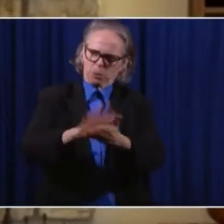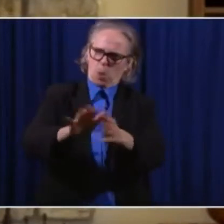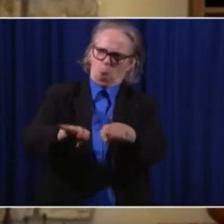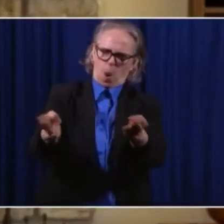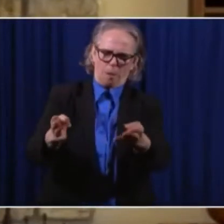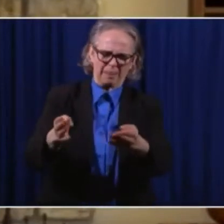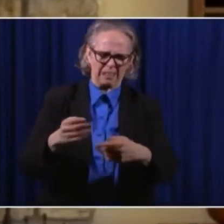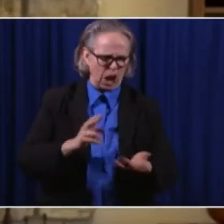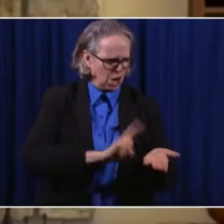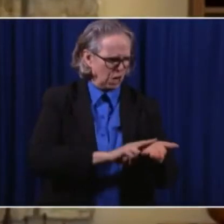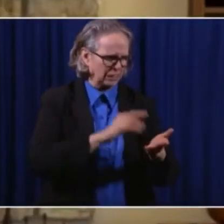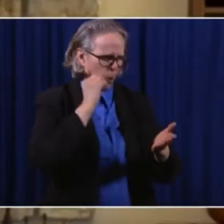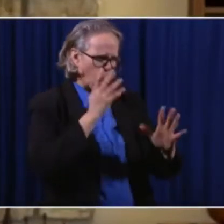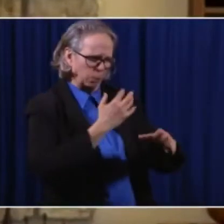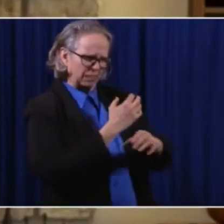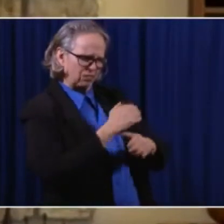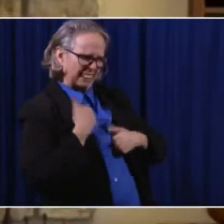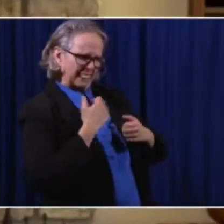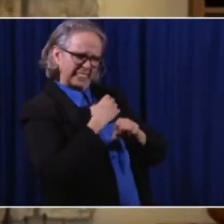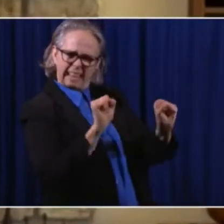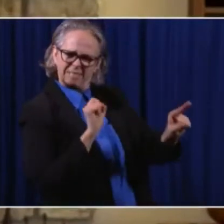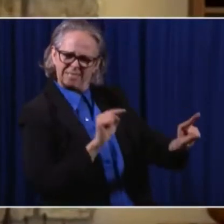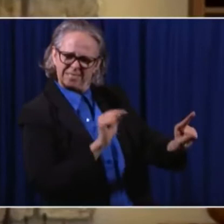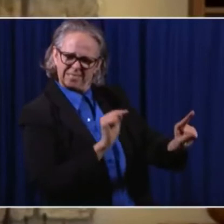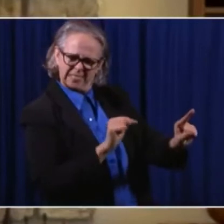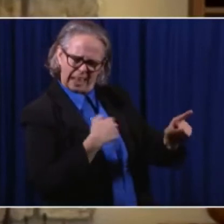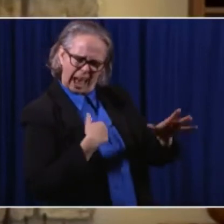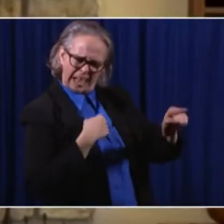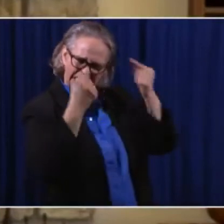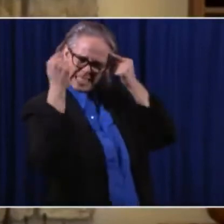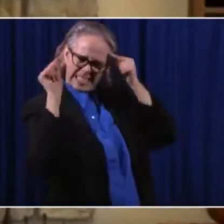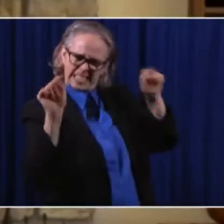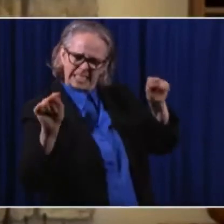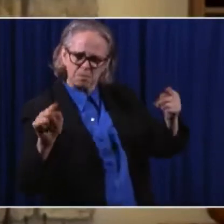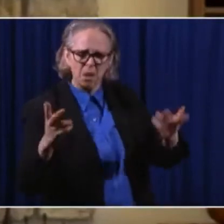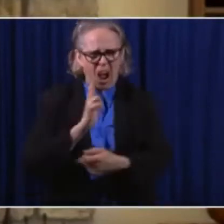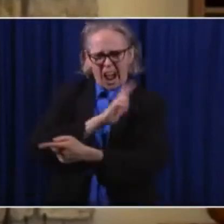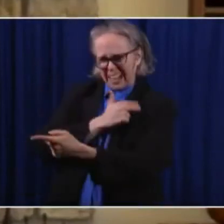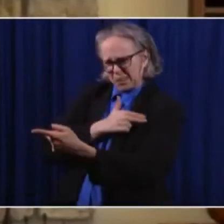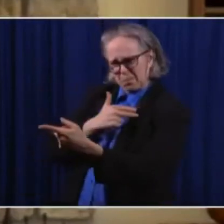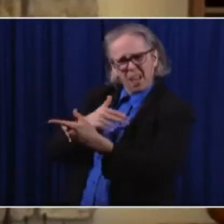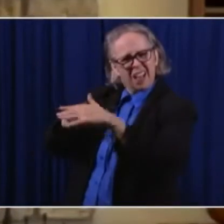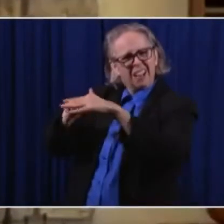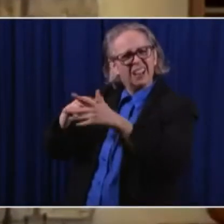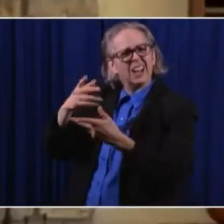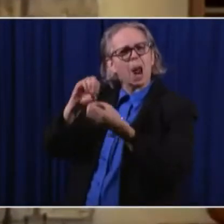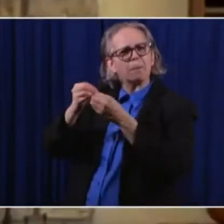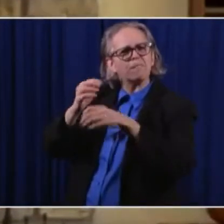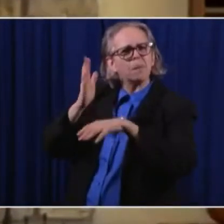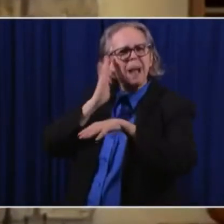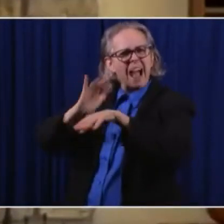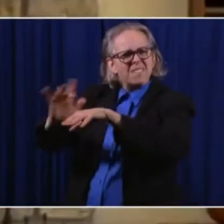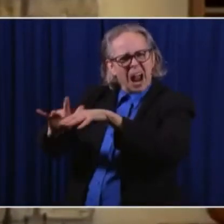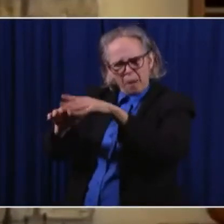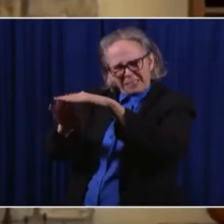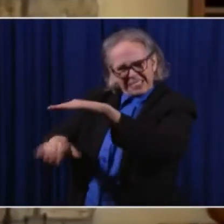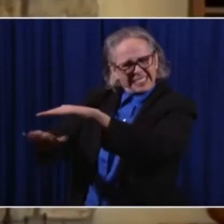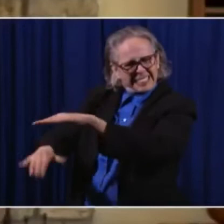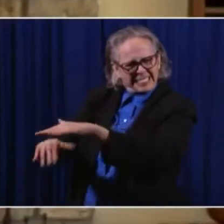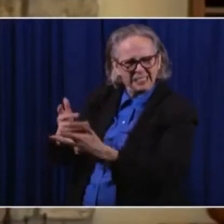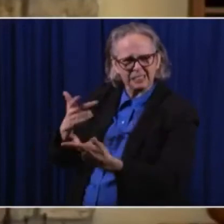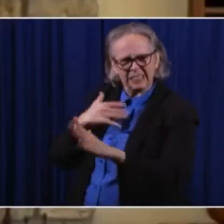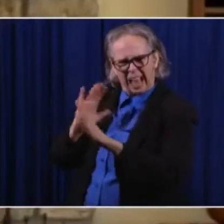as well as keeping our hospitals from being overrun and not being able to serve us. So